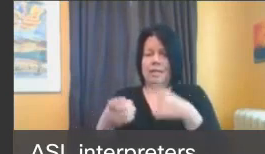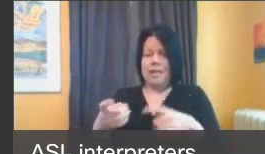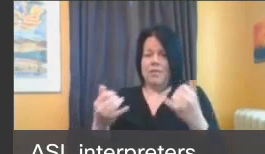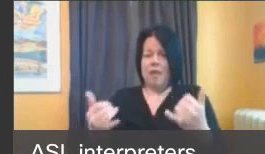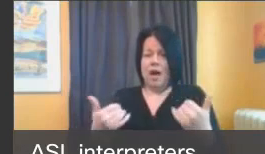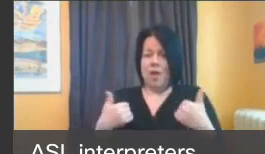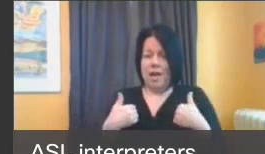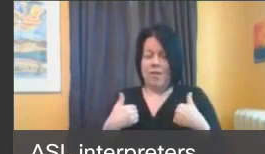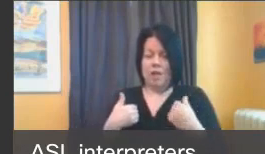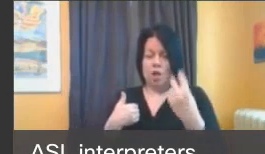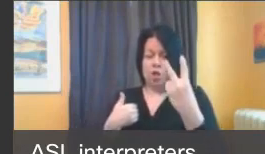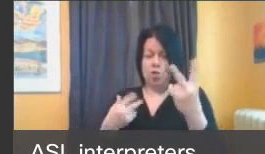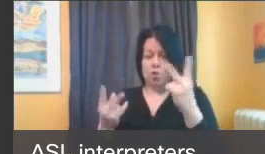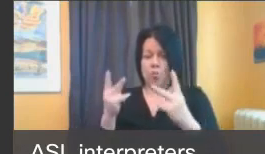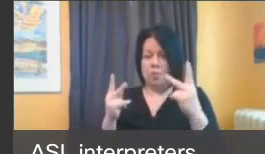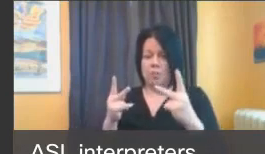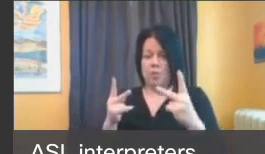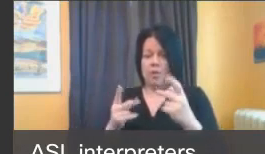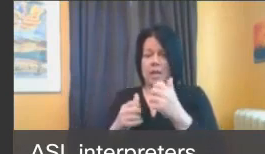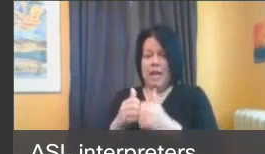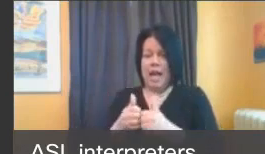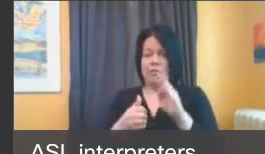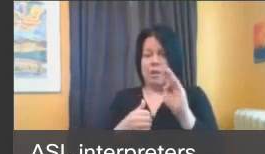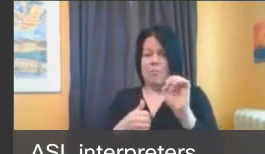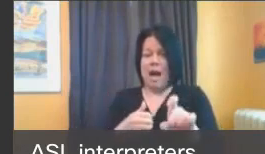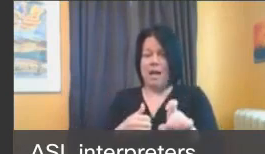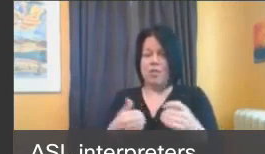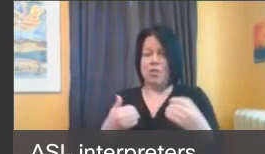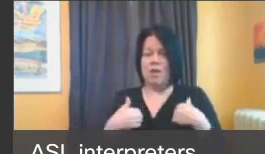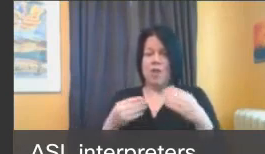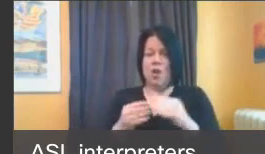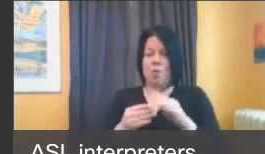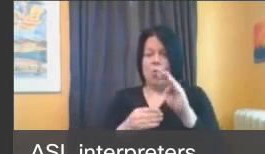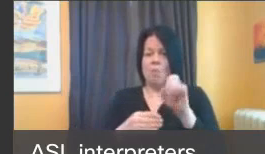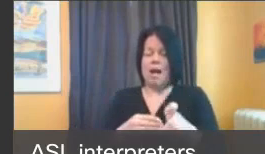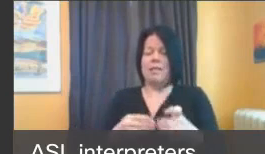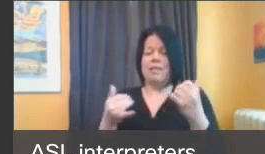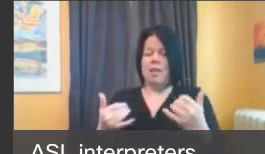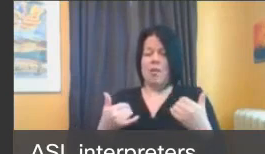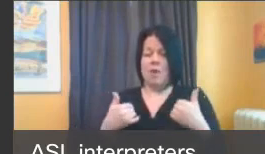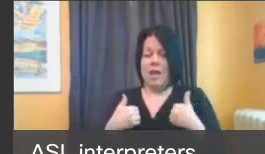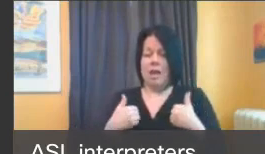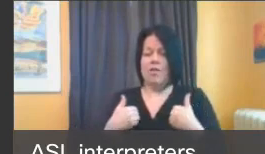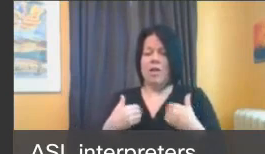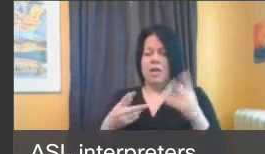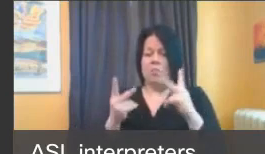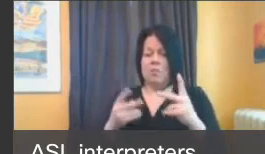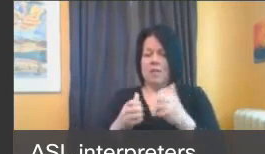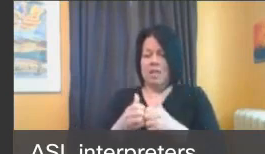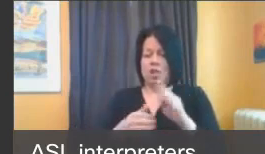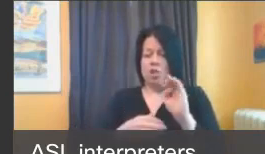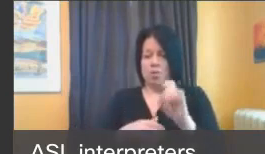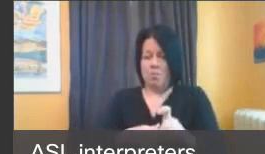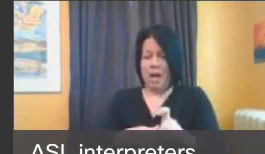having two people at every box. So we have more boxes, and now we have people at each of those boxes.